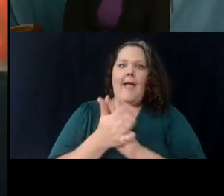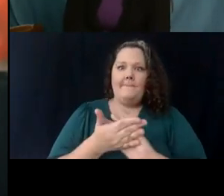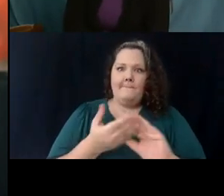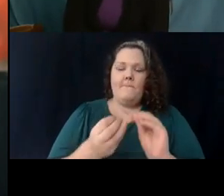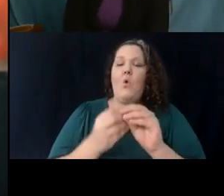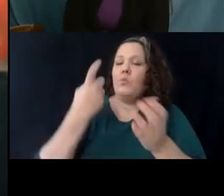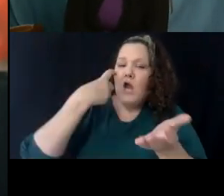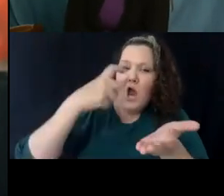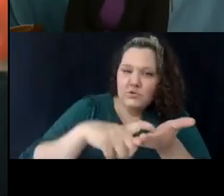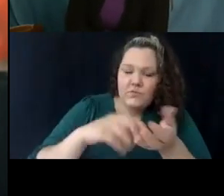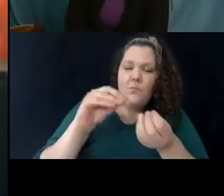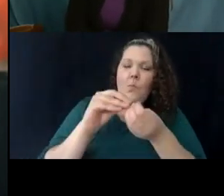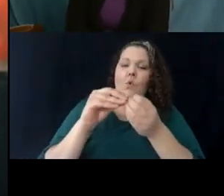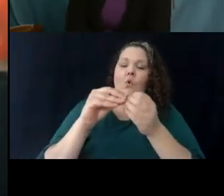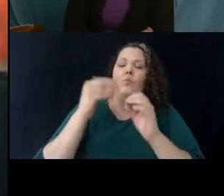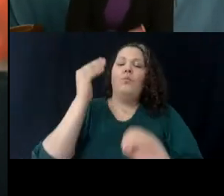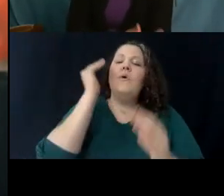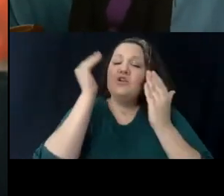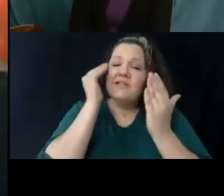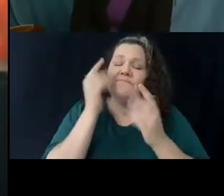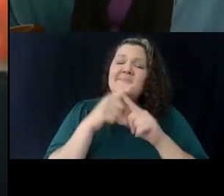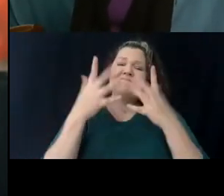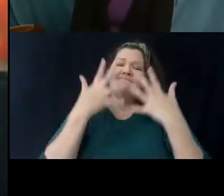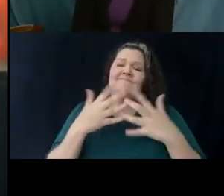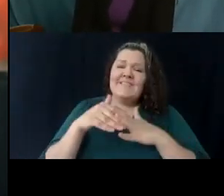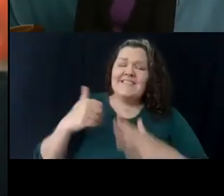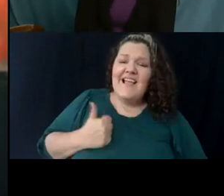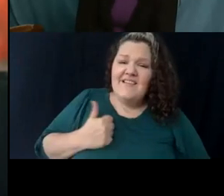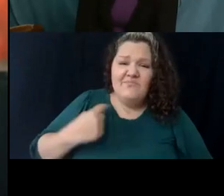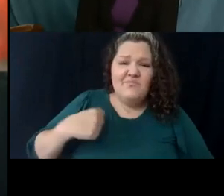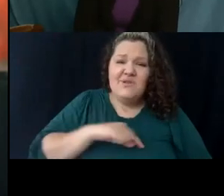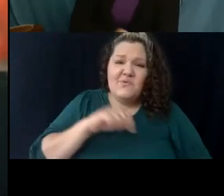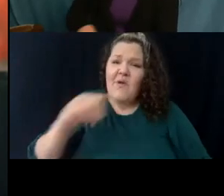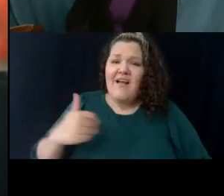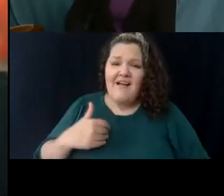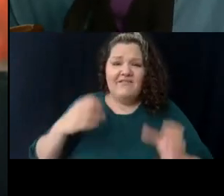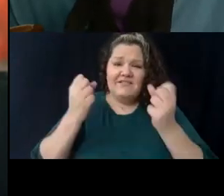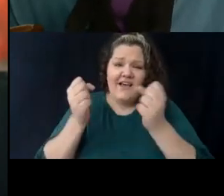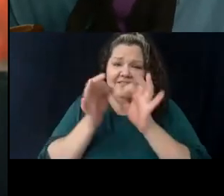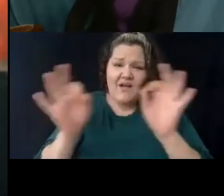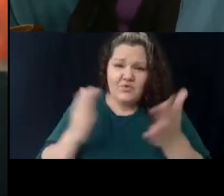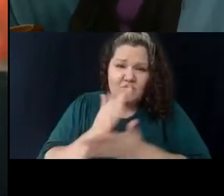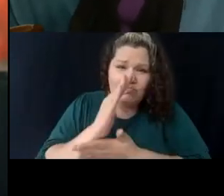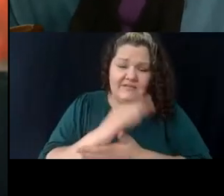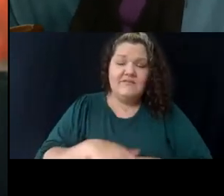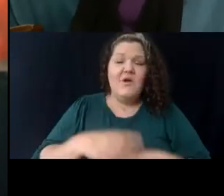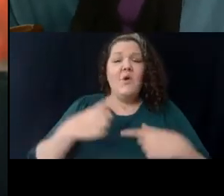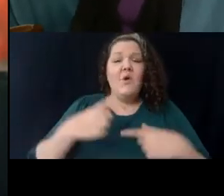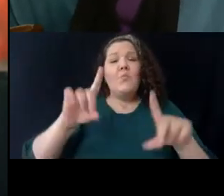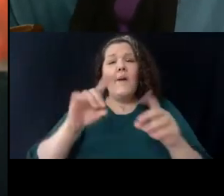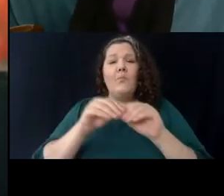Because I know that interpretation and sign language may be very new to many people. It's actually becoming a recognized language.